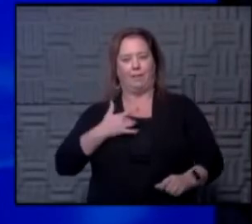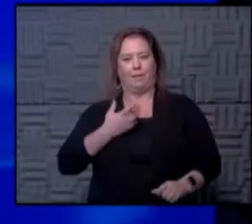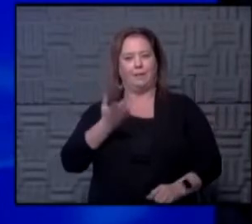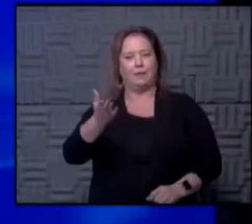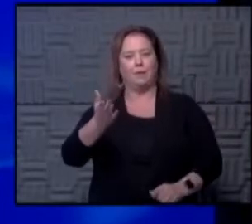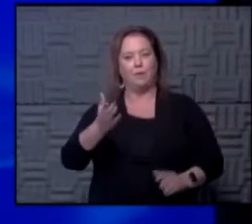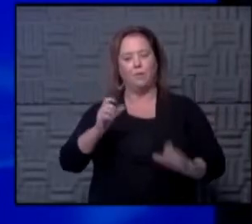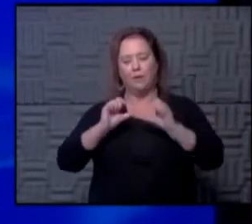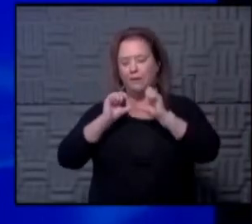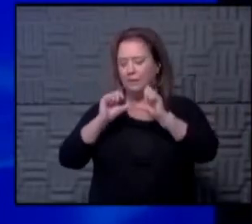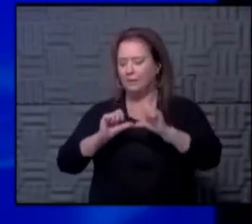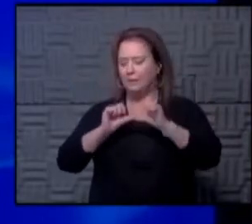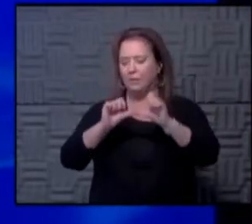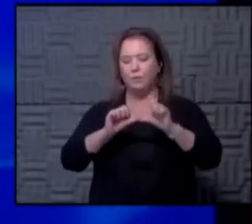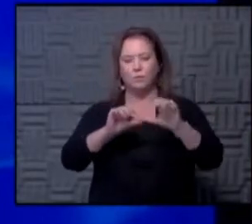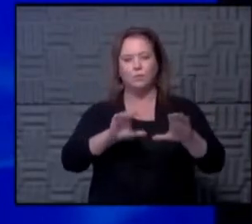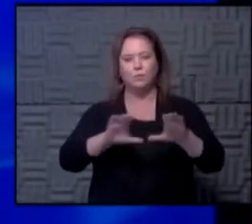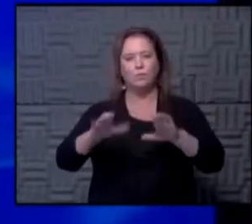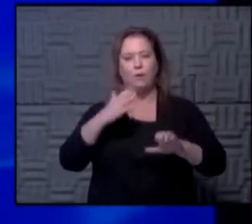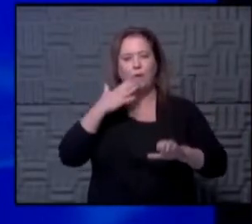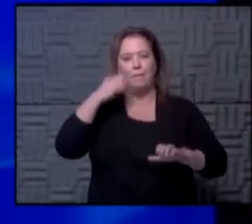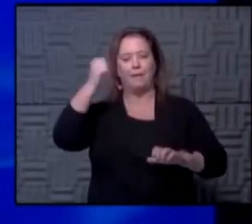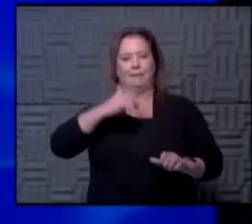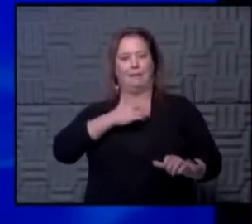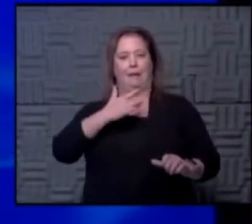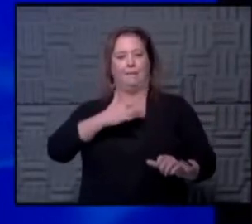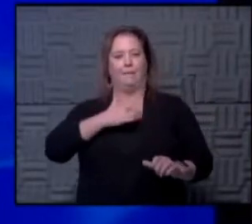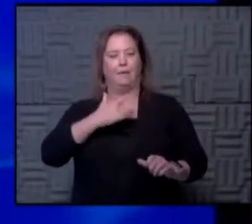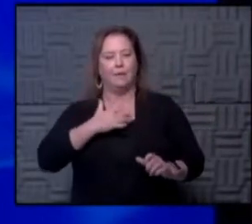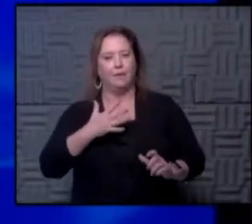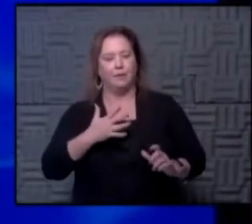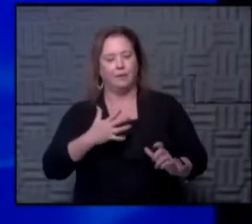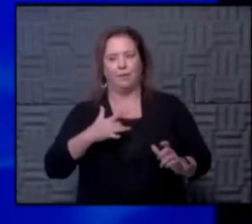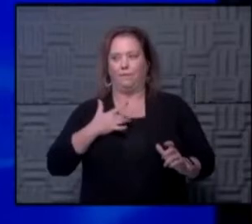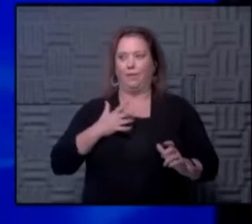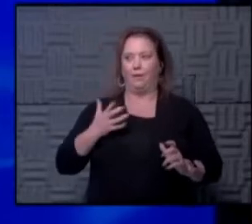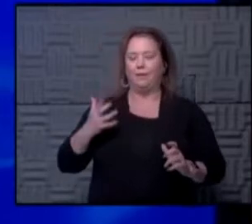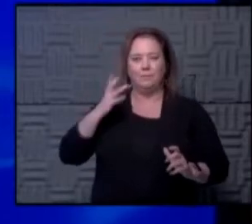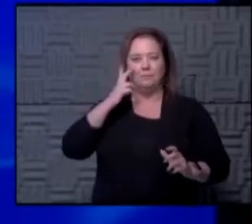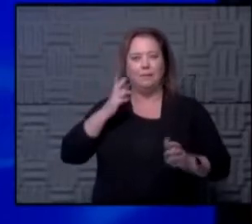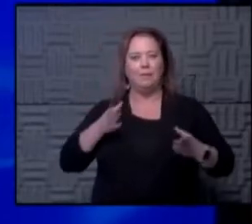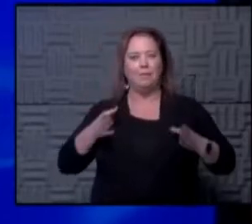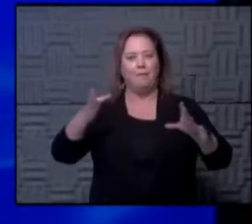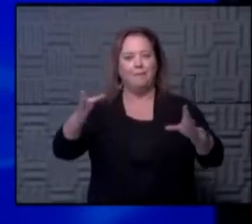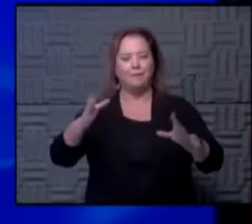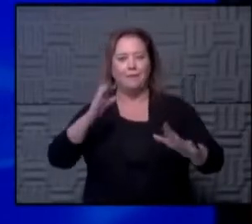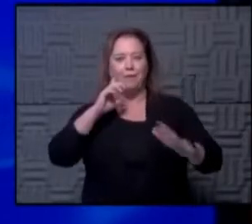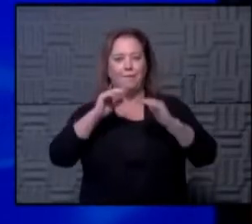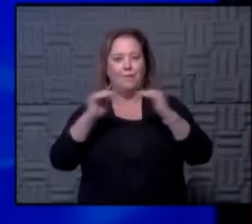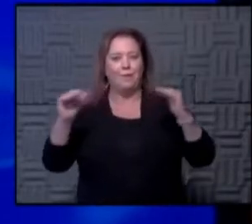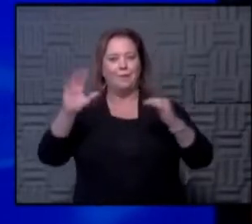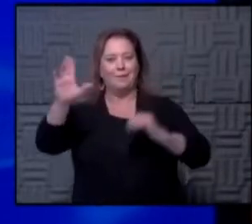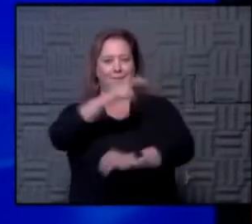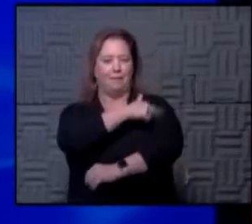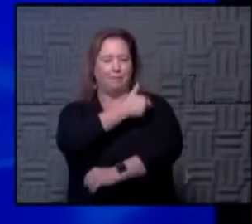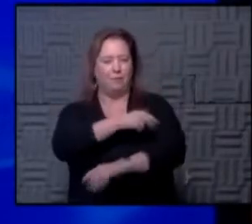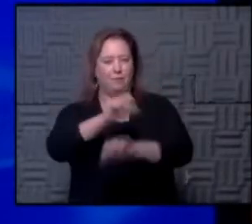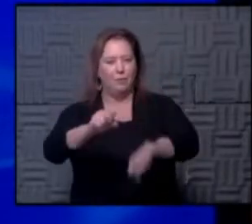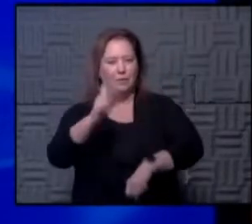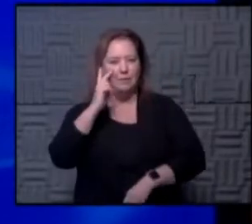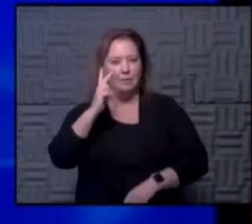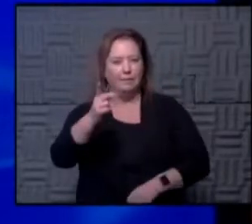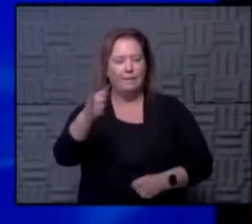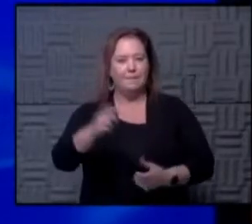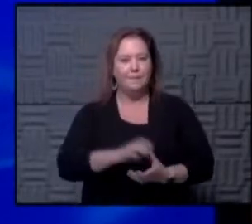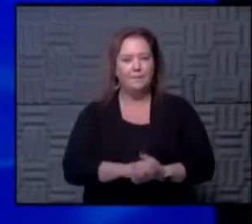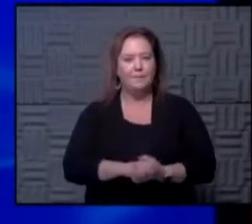all continue to do our absolute best. And that feeling definitely is palpable as you're out and about. So, all right.